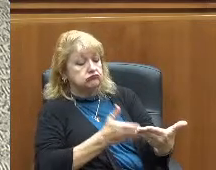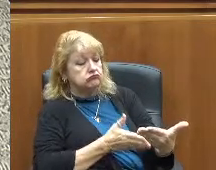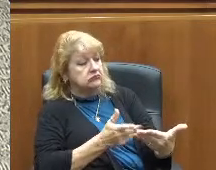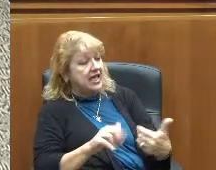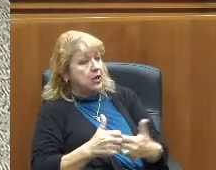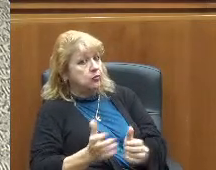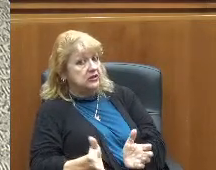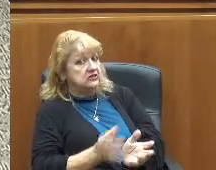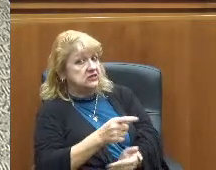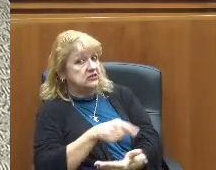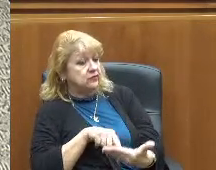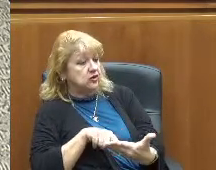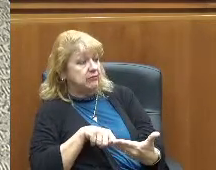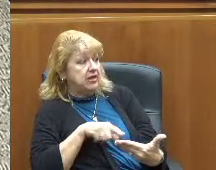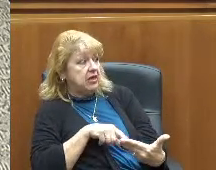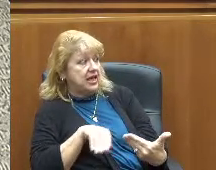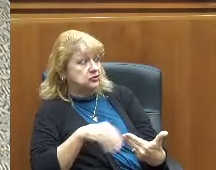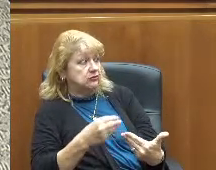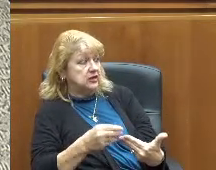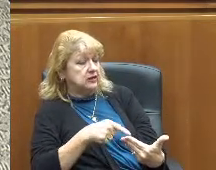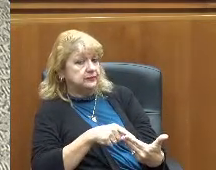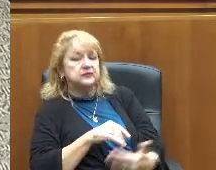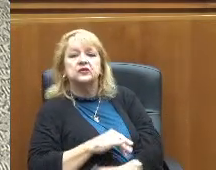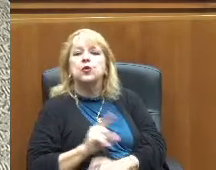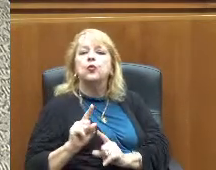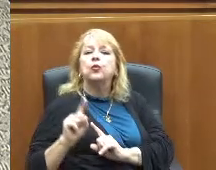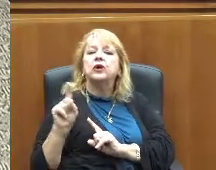also, we go to